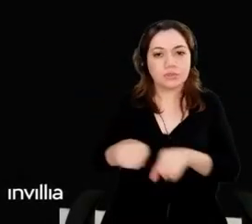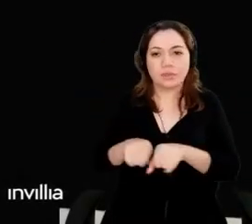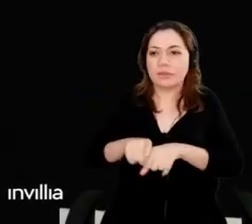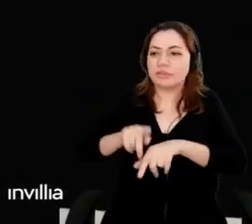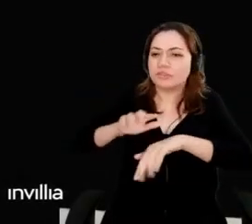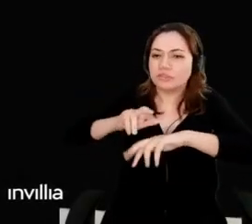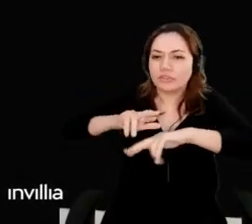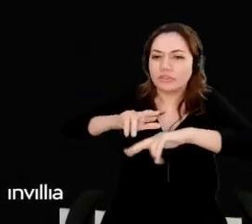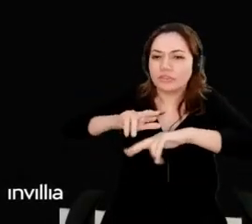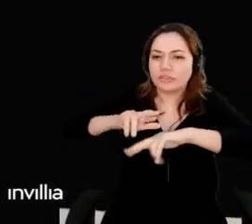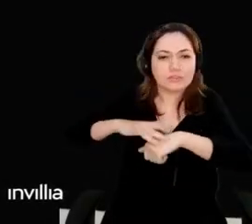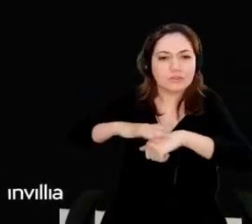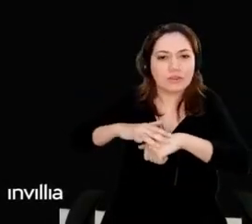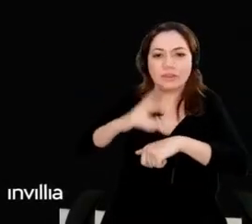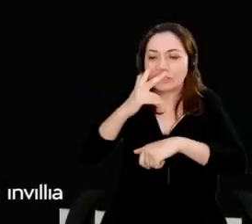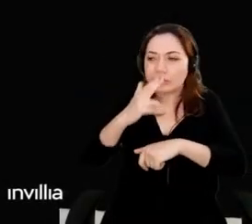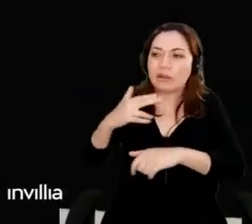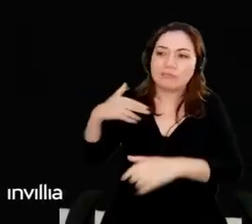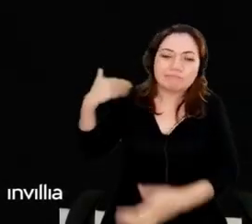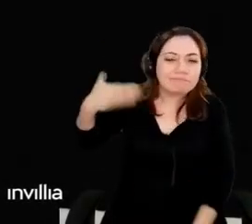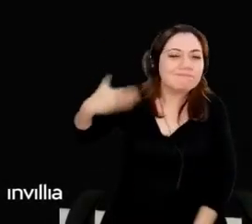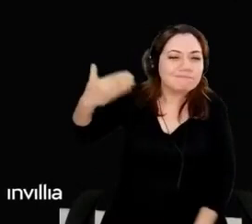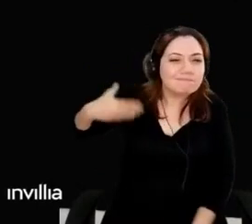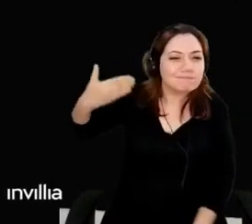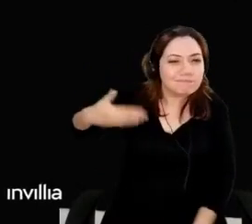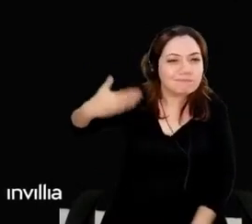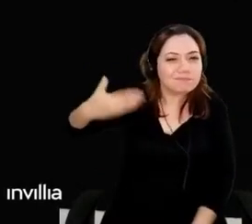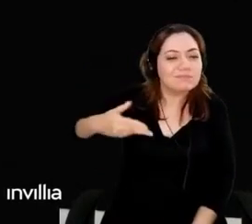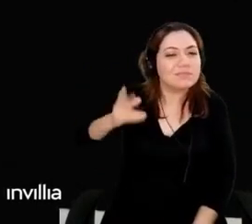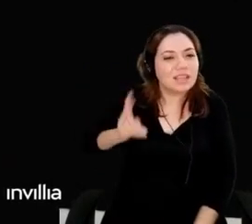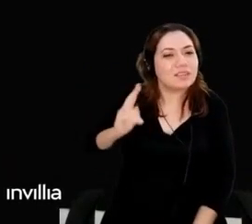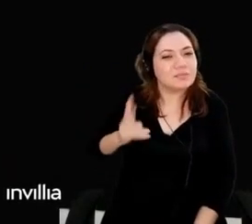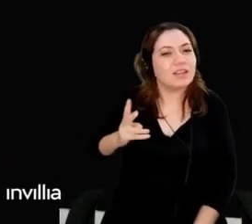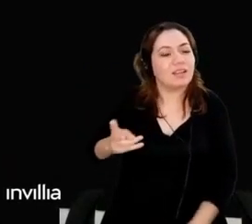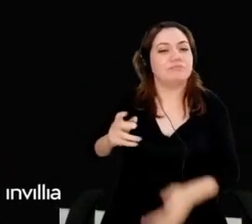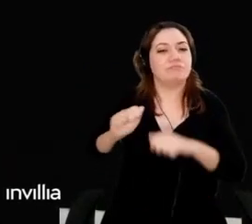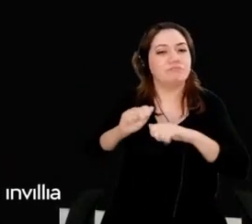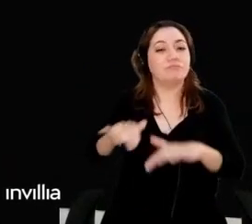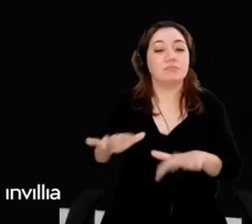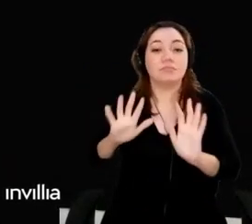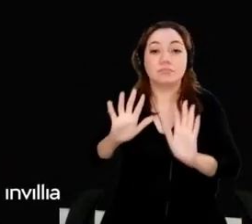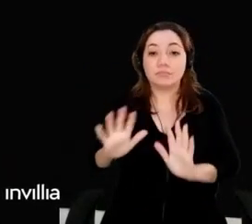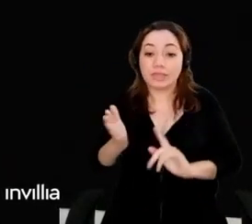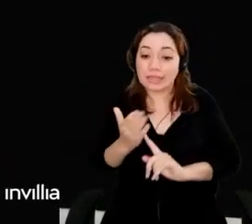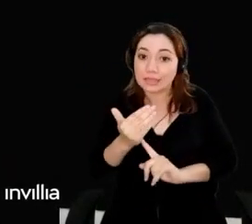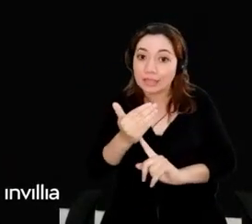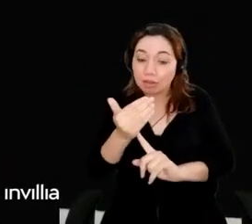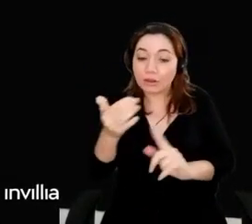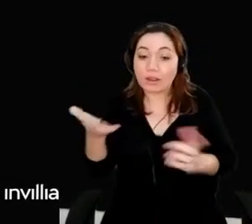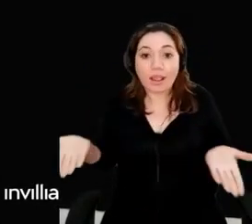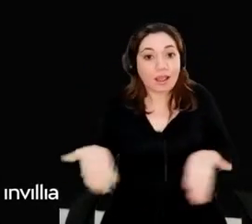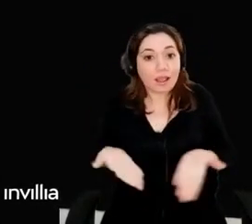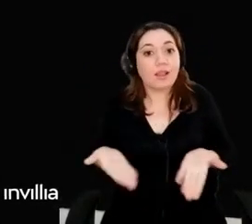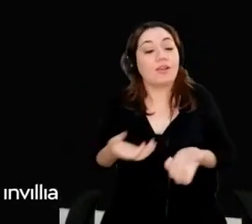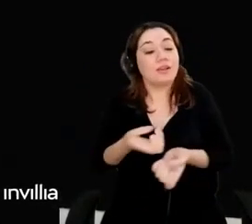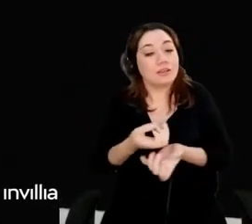history. This technology now allows us to go there, to dream of